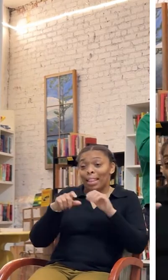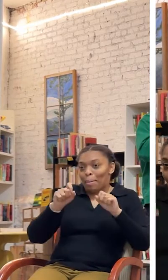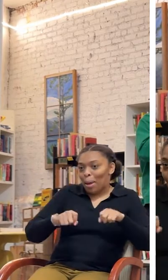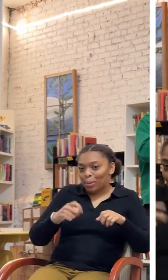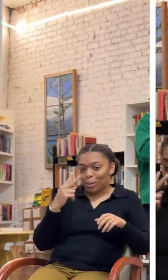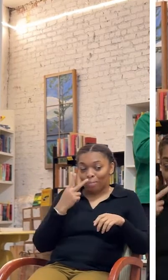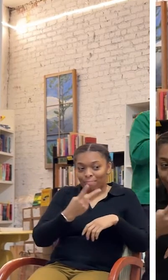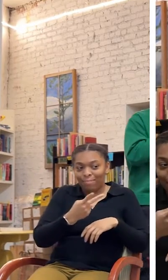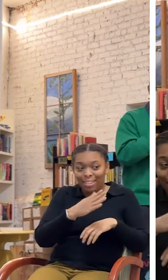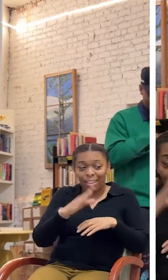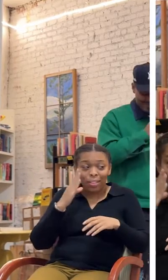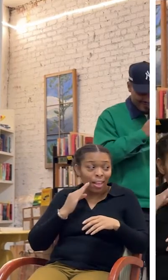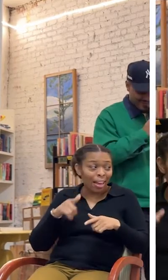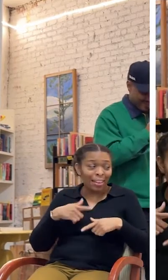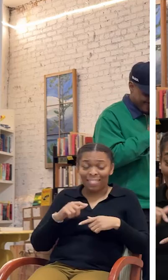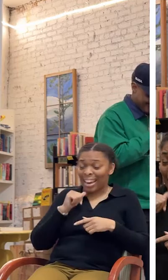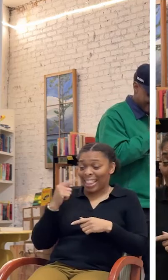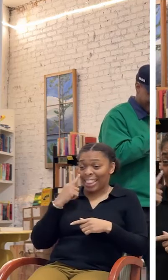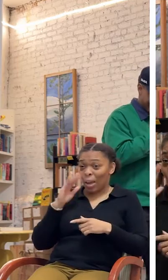didn't think I was gonna get emotional.